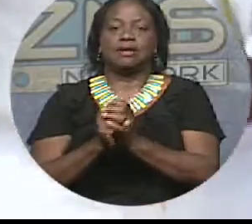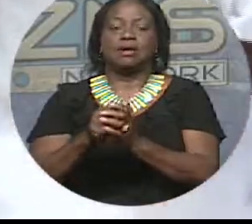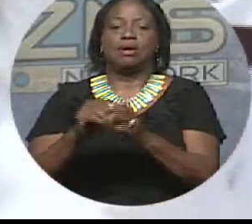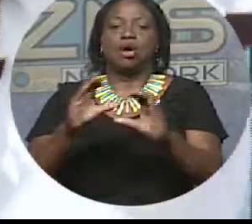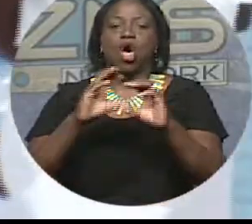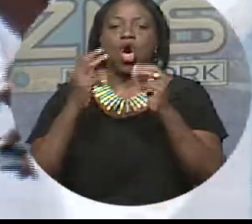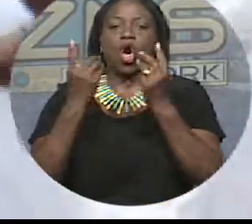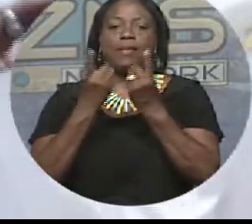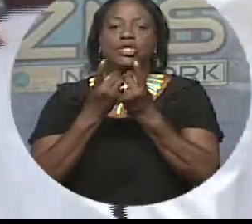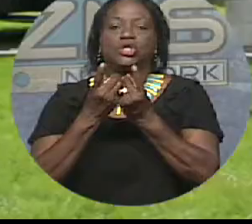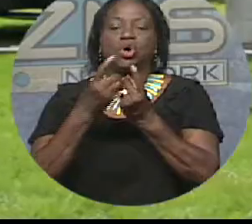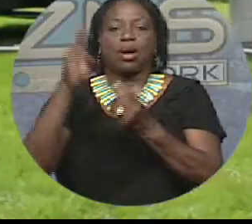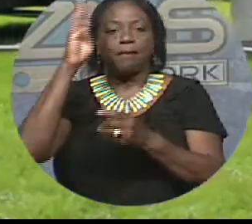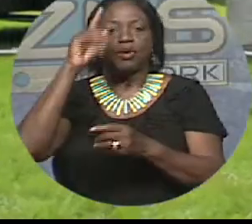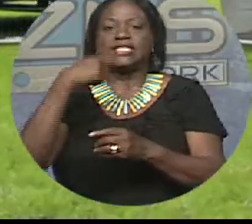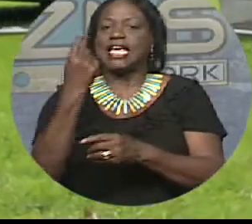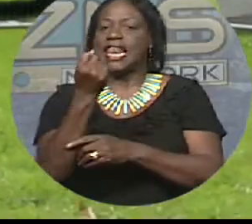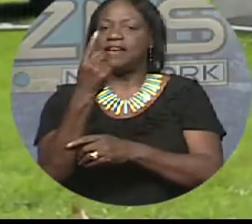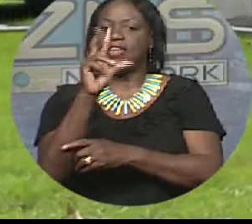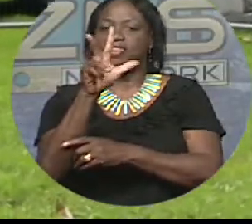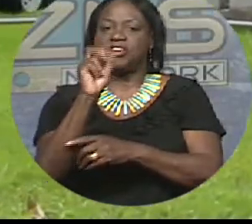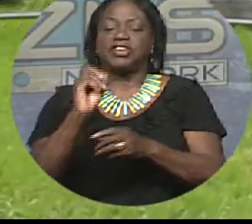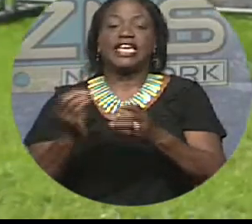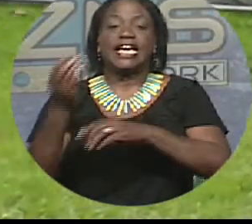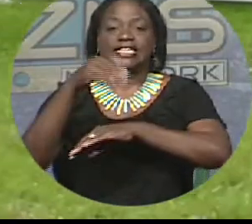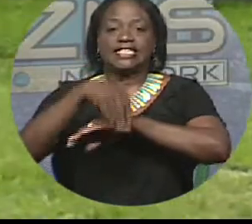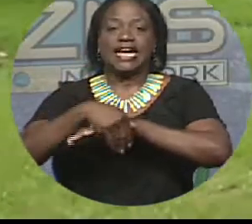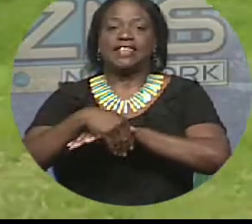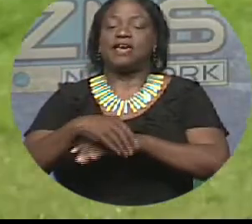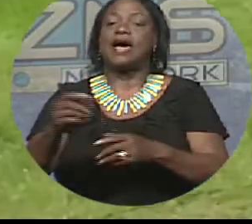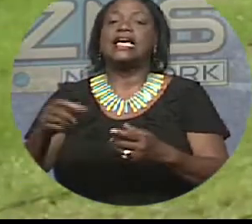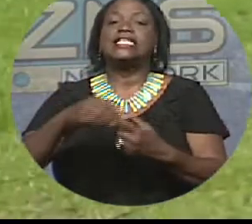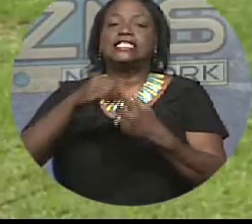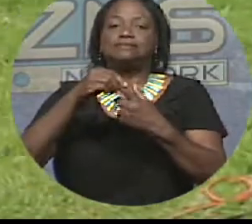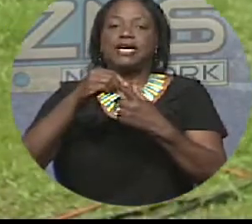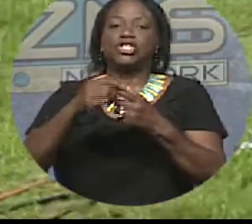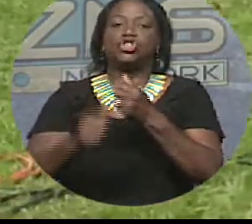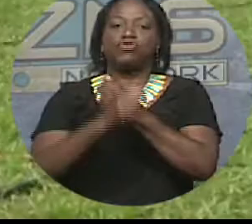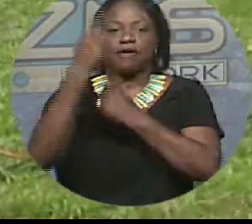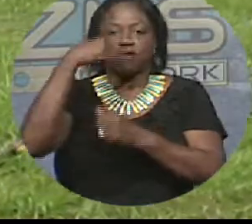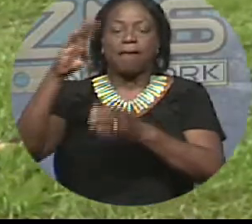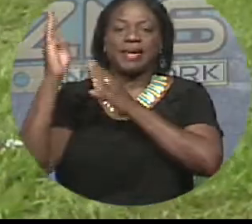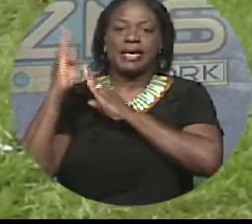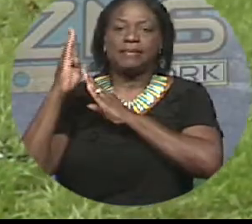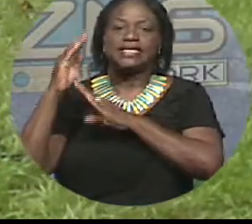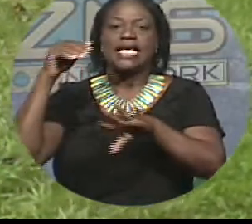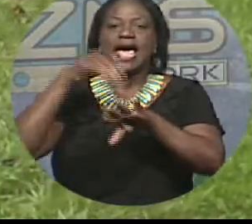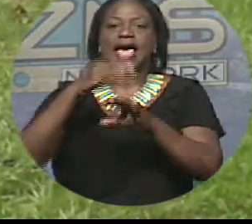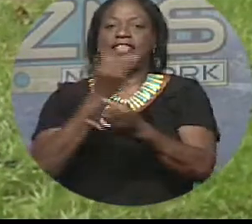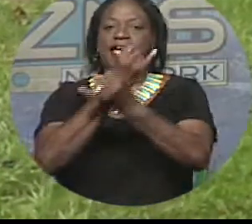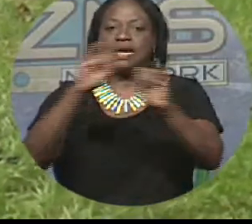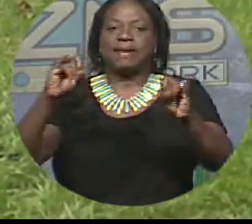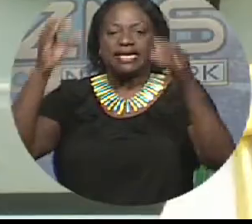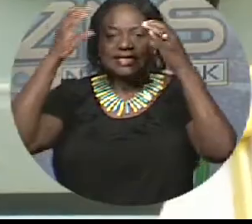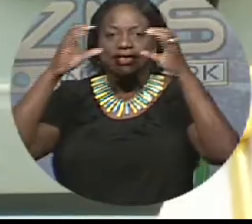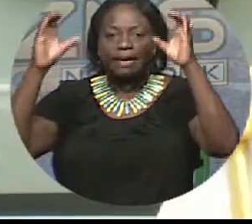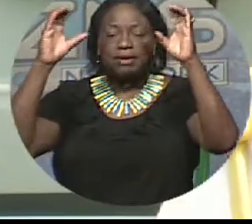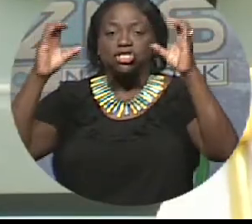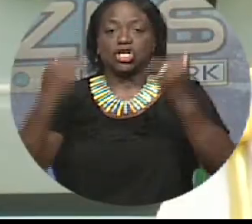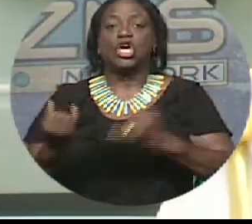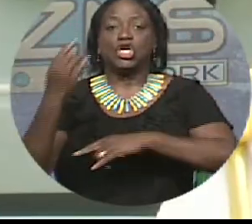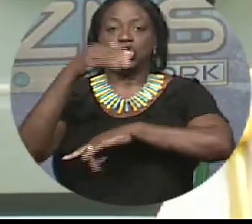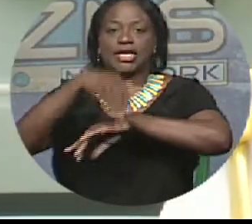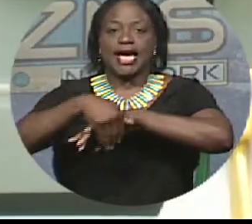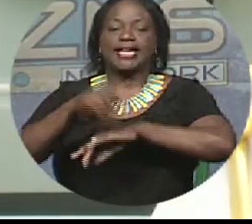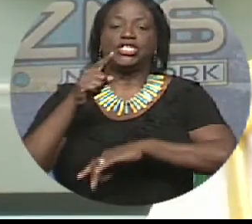at 11:30 tonight, there will be a special treat for Bahamians at the Independence Celebration on Clifford Park. I think tonight you're going to